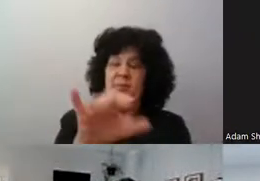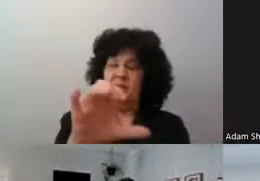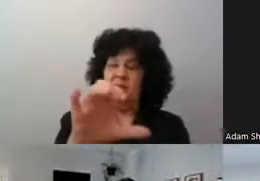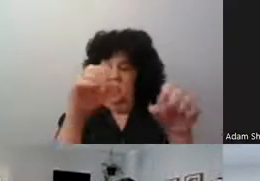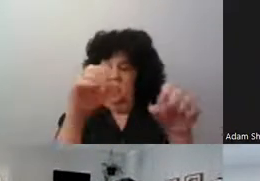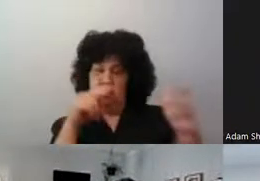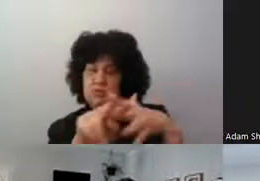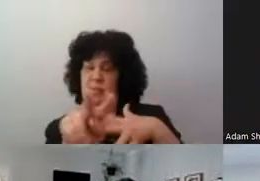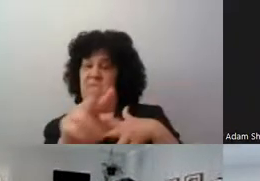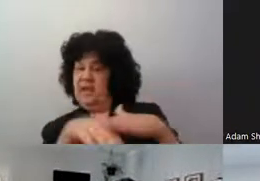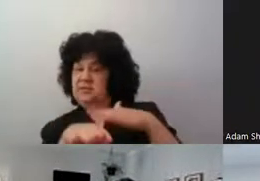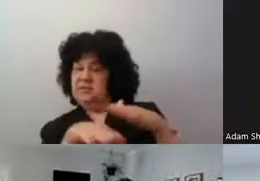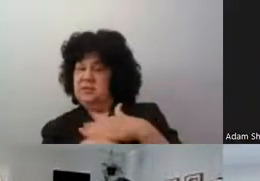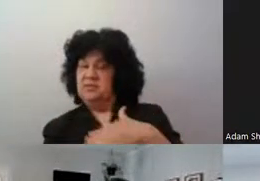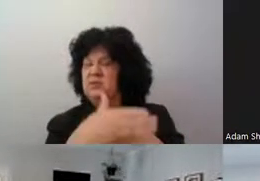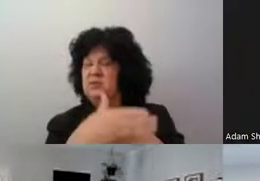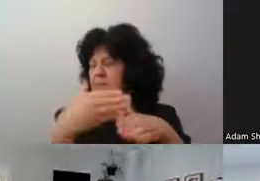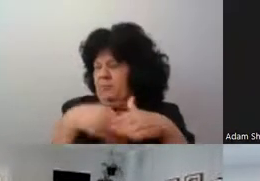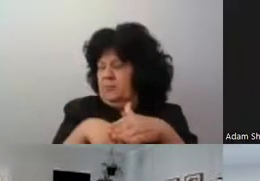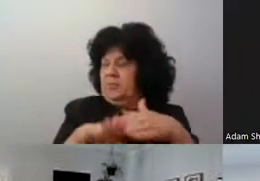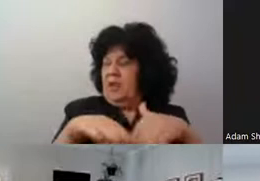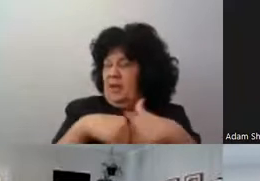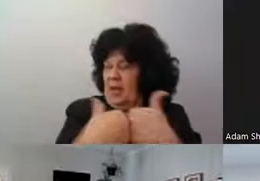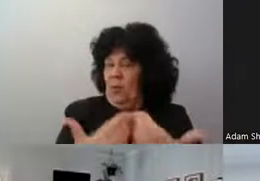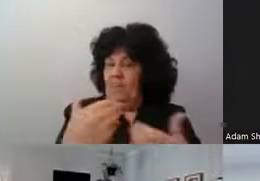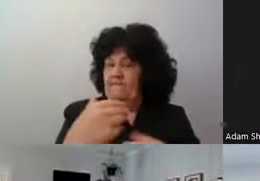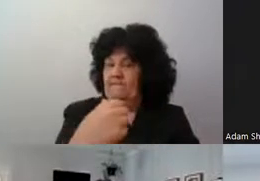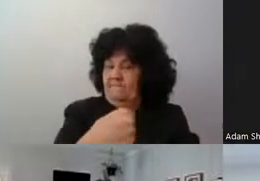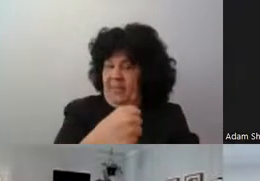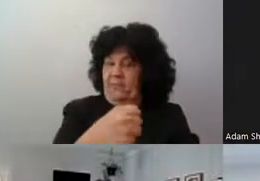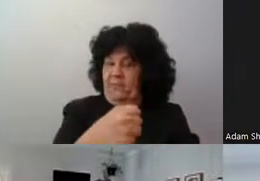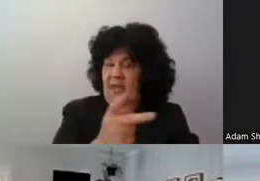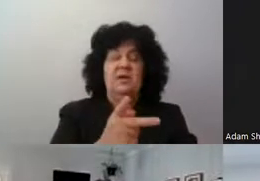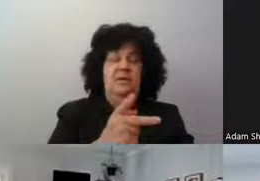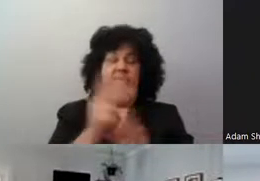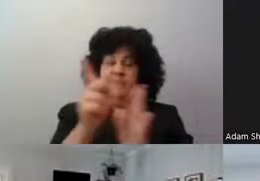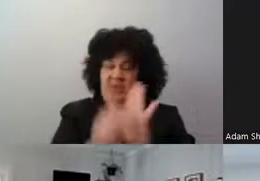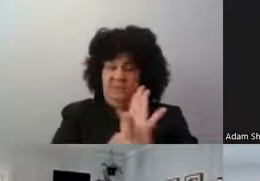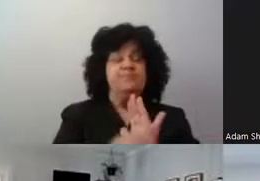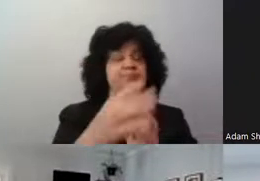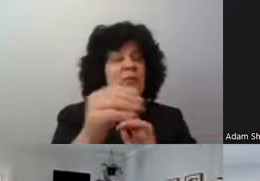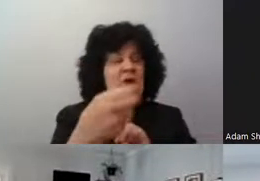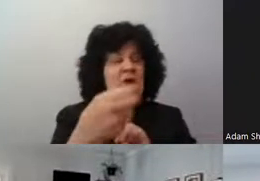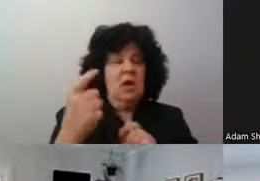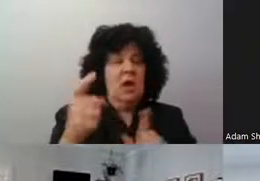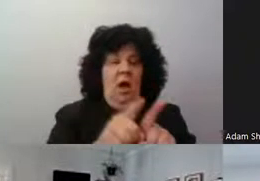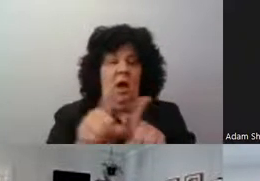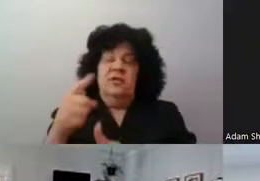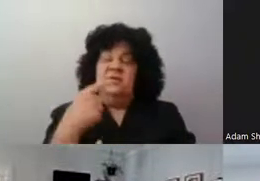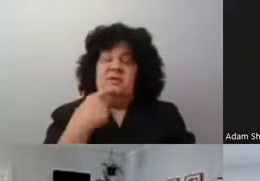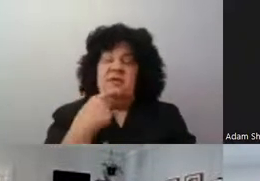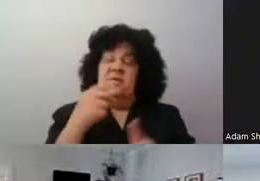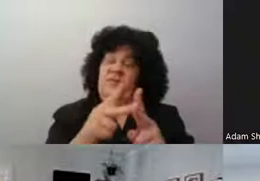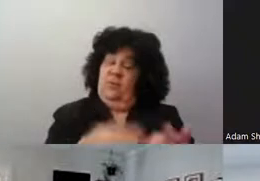access into how the policy is made. And she further went on to emphasize just how important